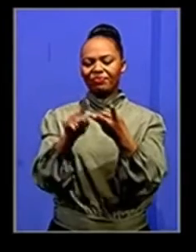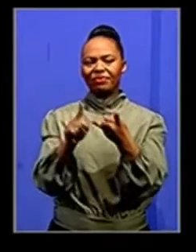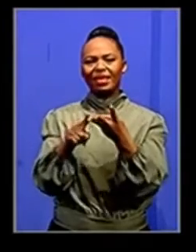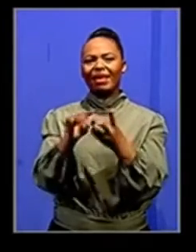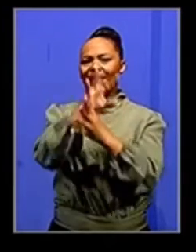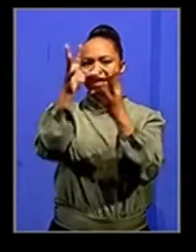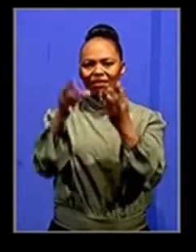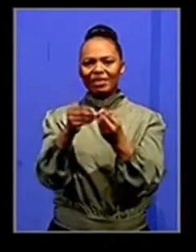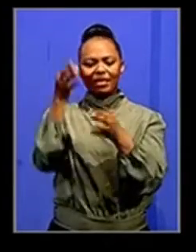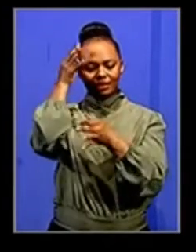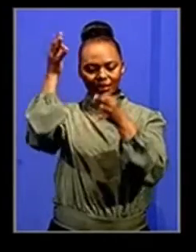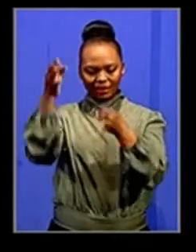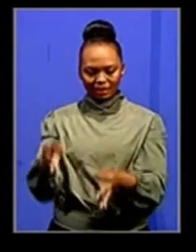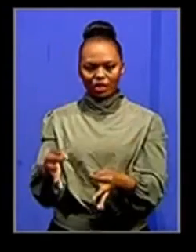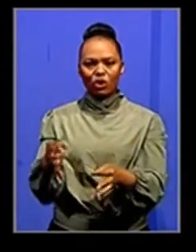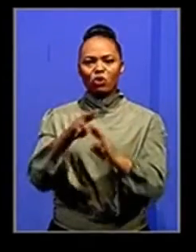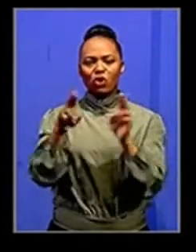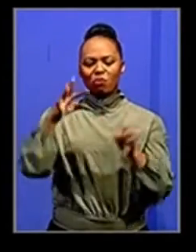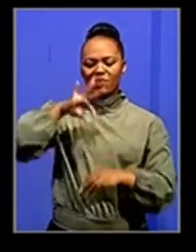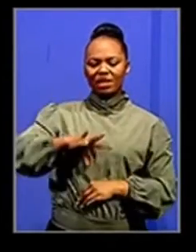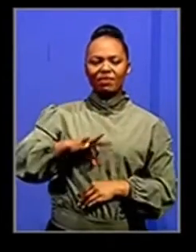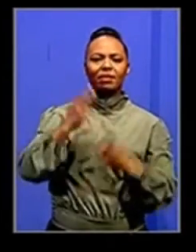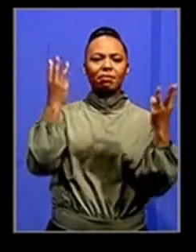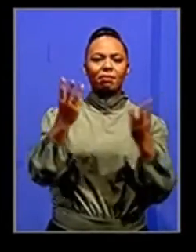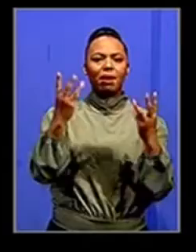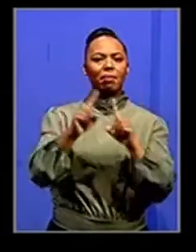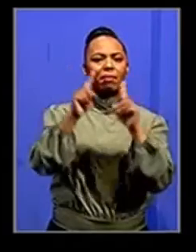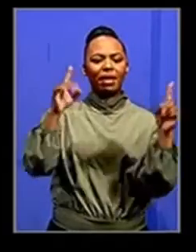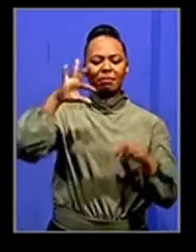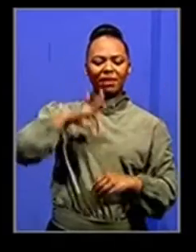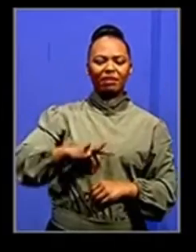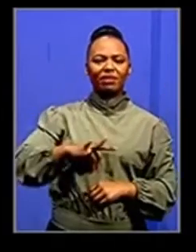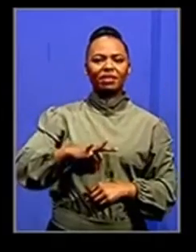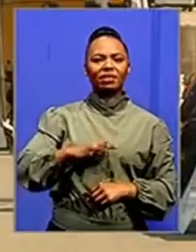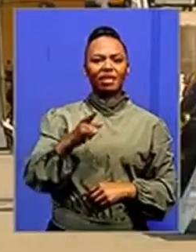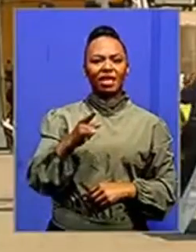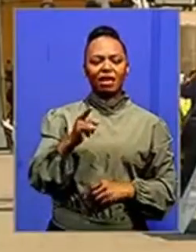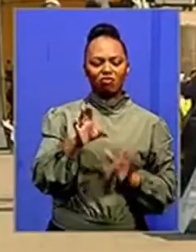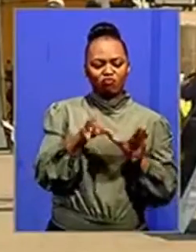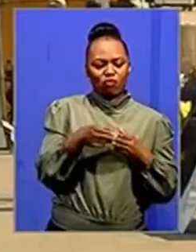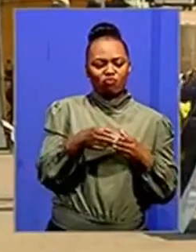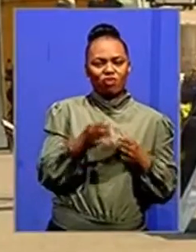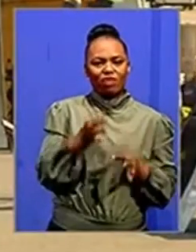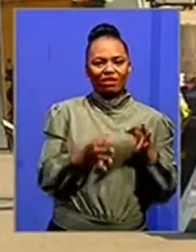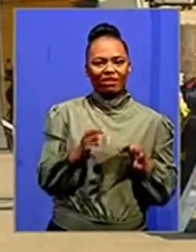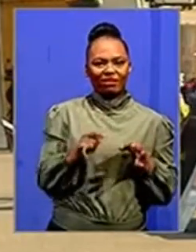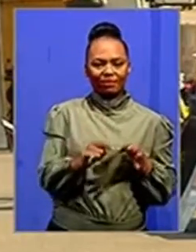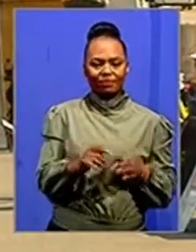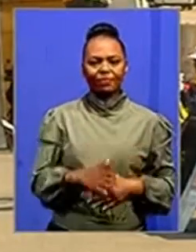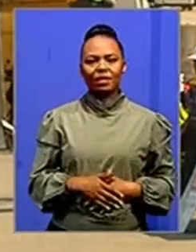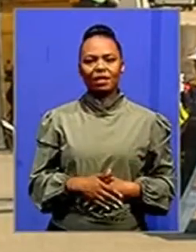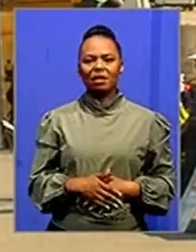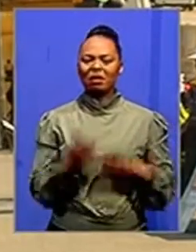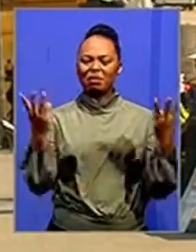very decisions made not for the benefit of the people, but for the benefit of the selected few. Bakgethi ha ba thahaselle ho